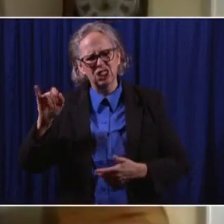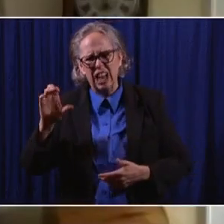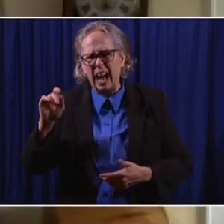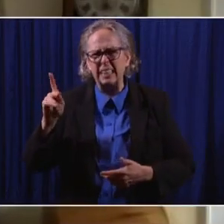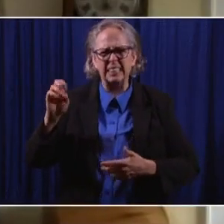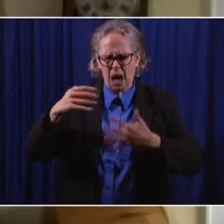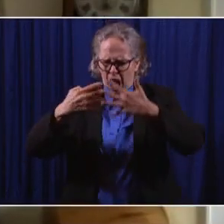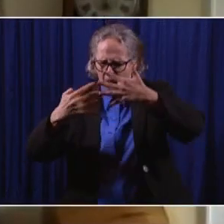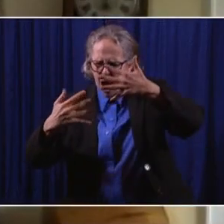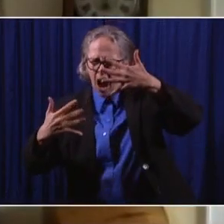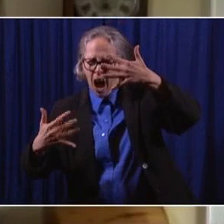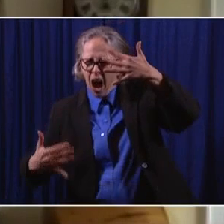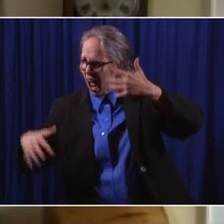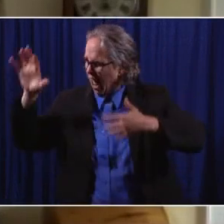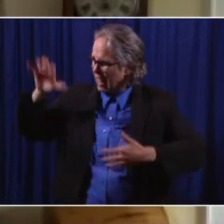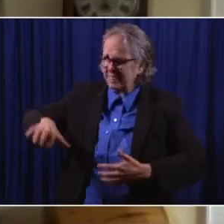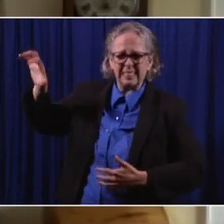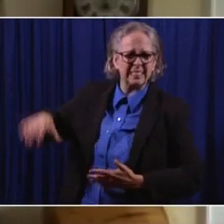the list.